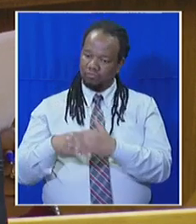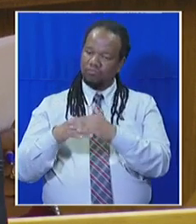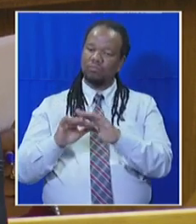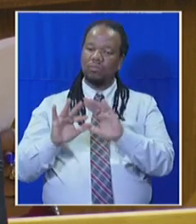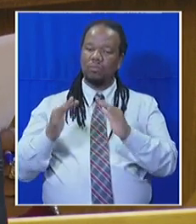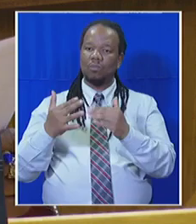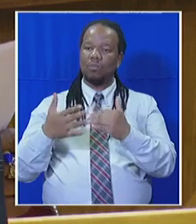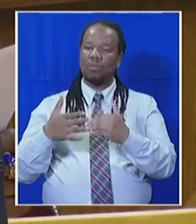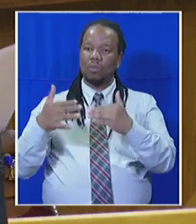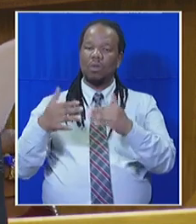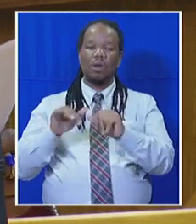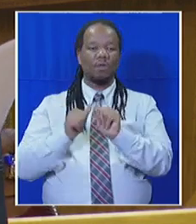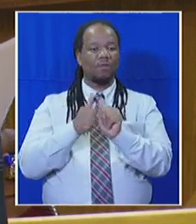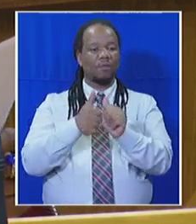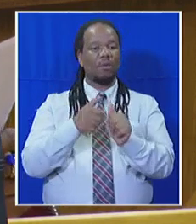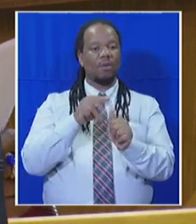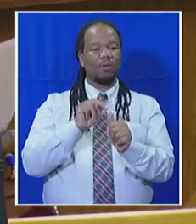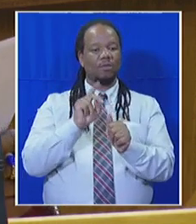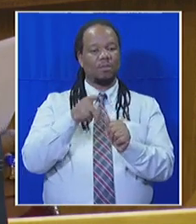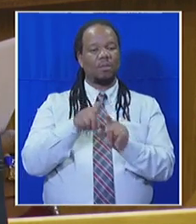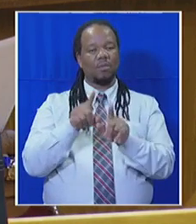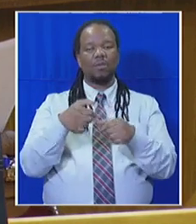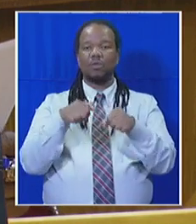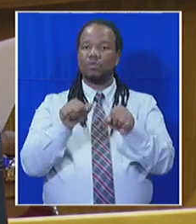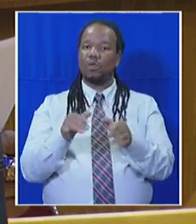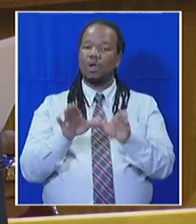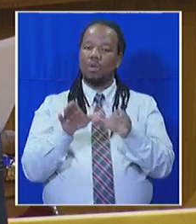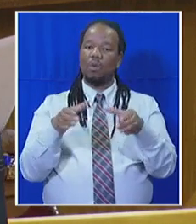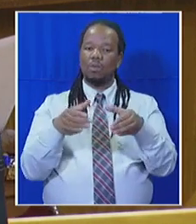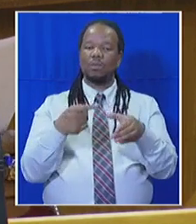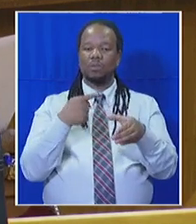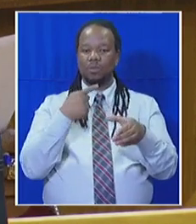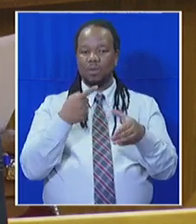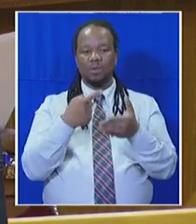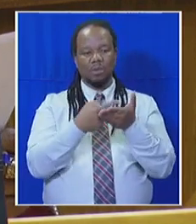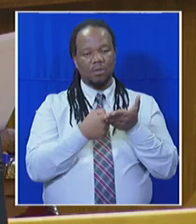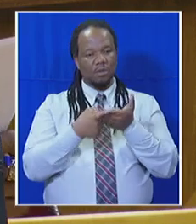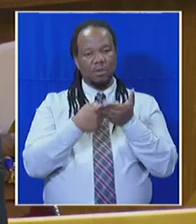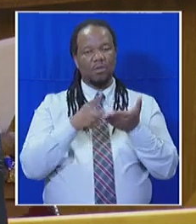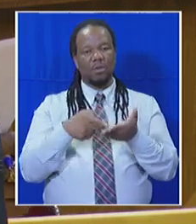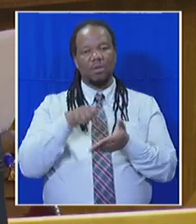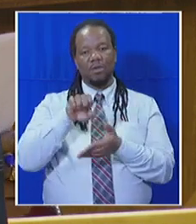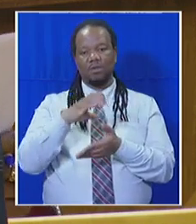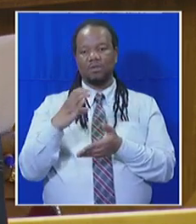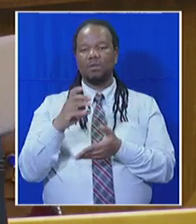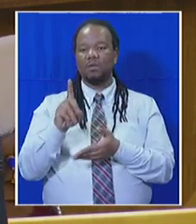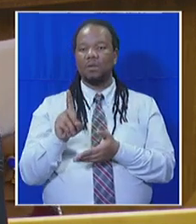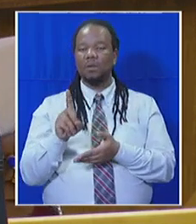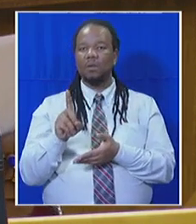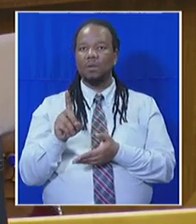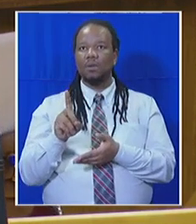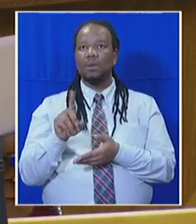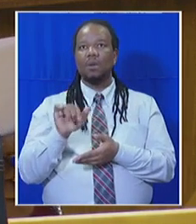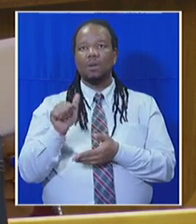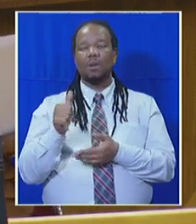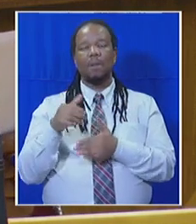espoused in the NDP. I think when the chairperson of the committee spoke on this matter of early childhood development, members were